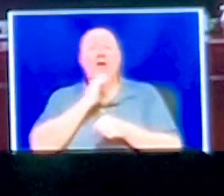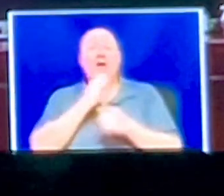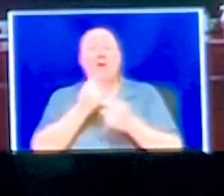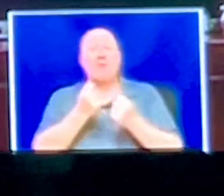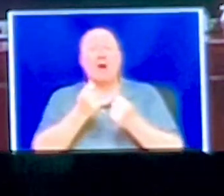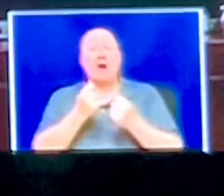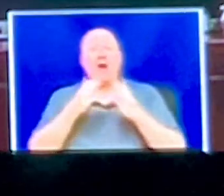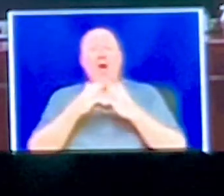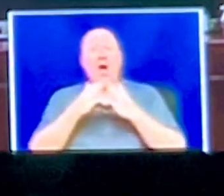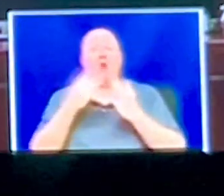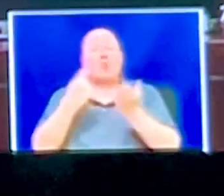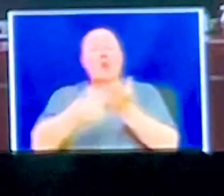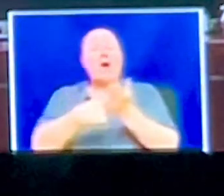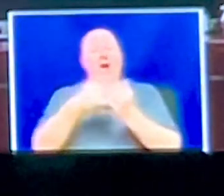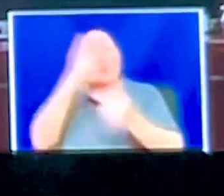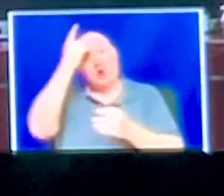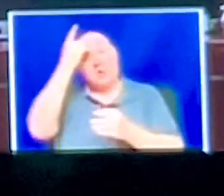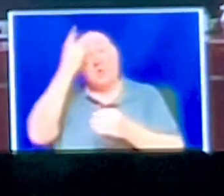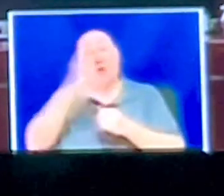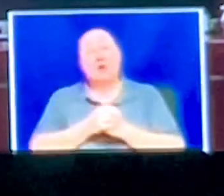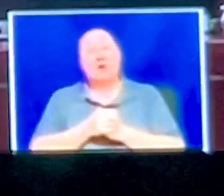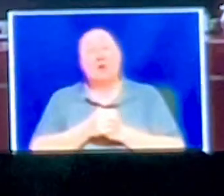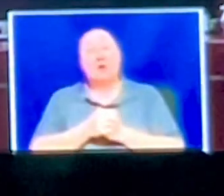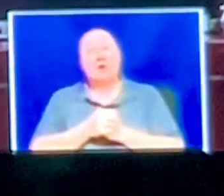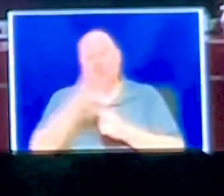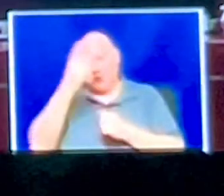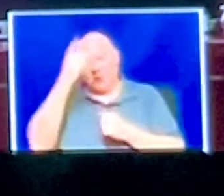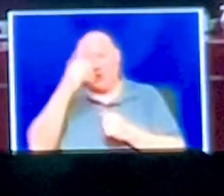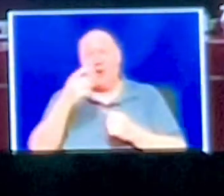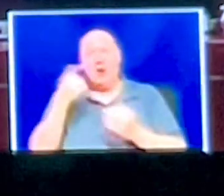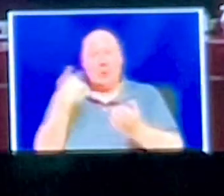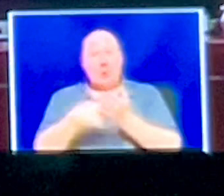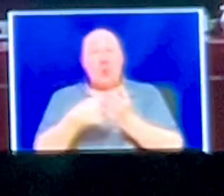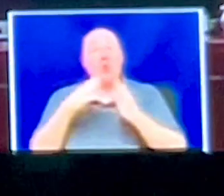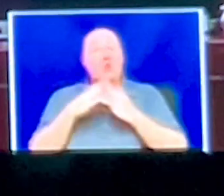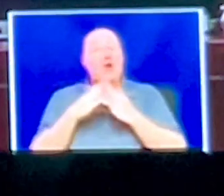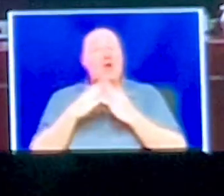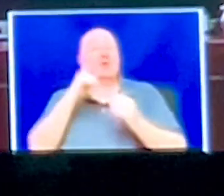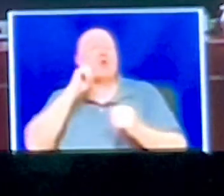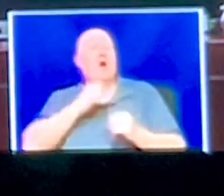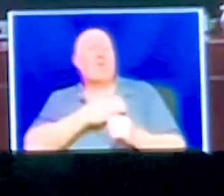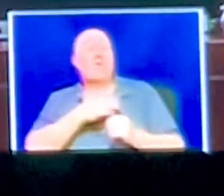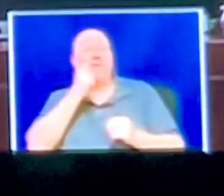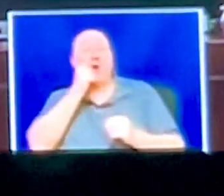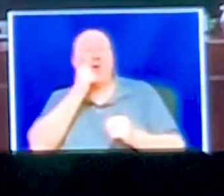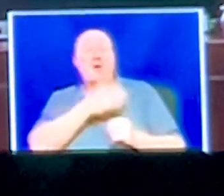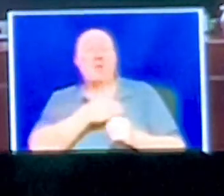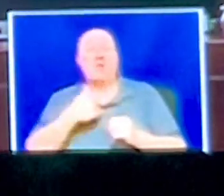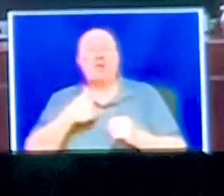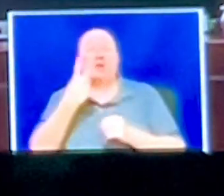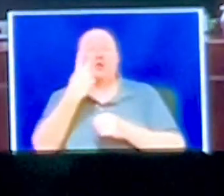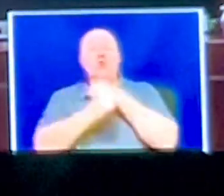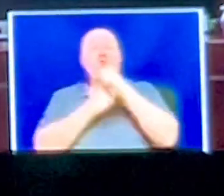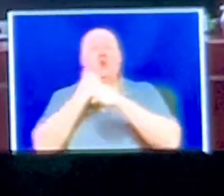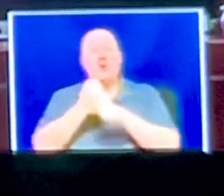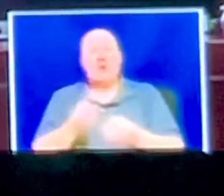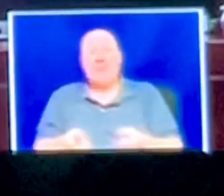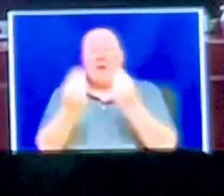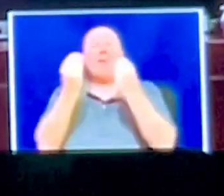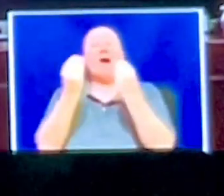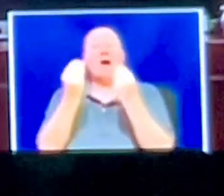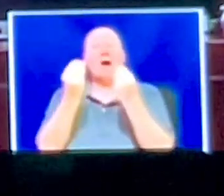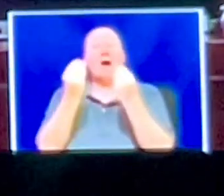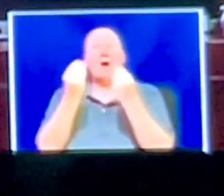house in Durban. And they got that house, my grandfather and my grandmother. 2 years after they got it,